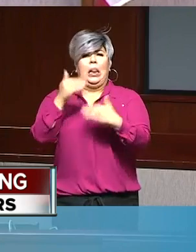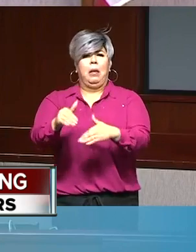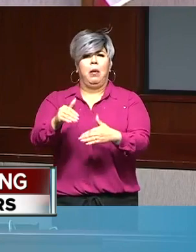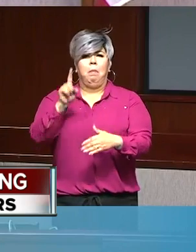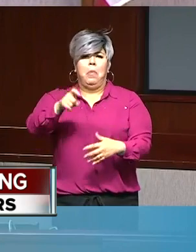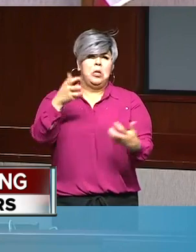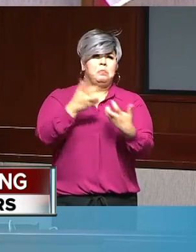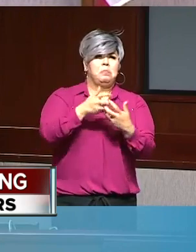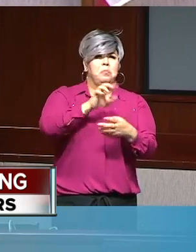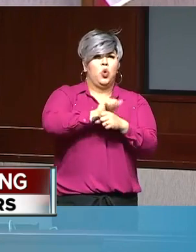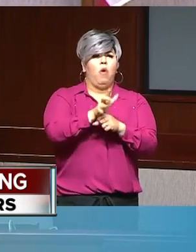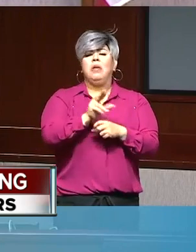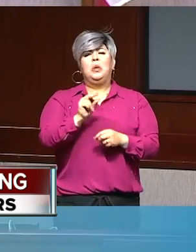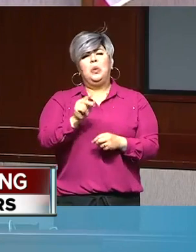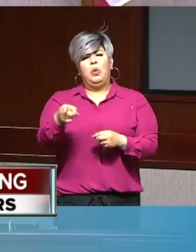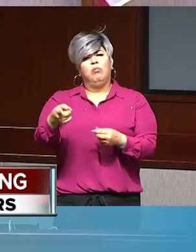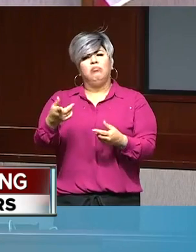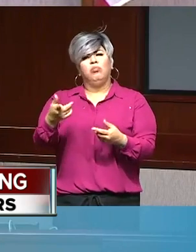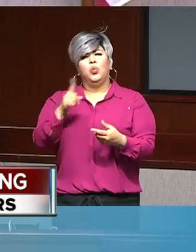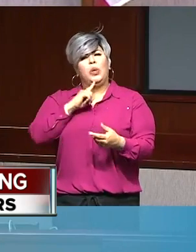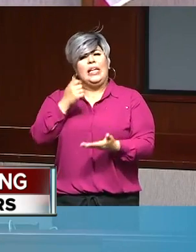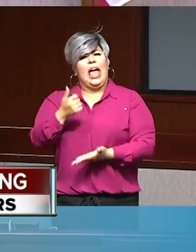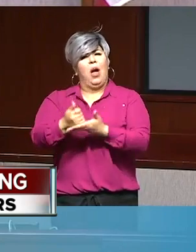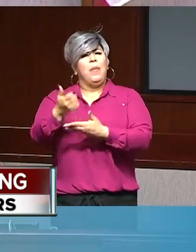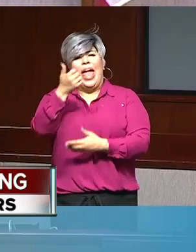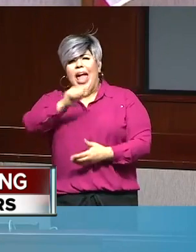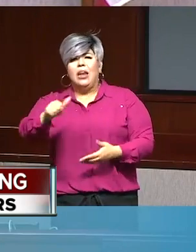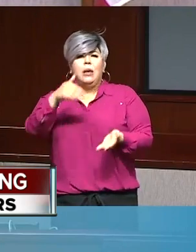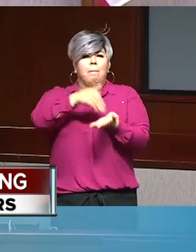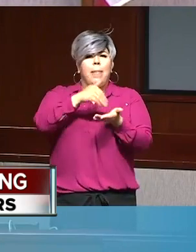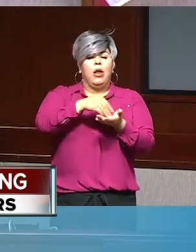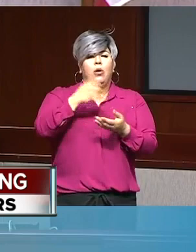some of the stress and the surges that we're going to see in the hospital. So